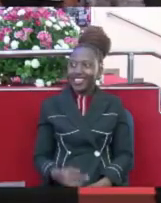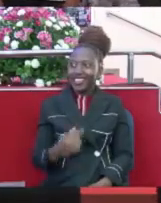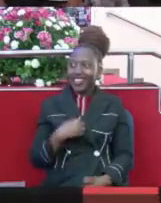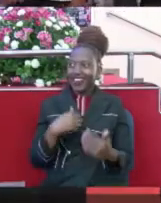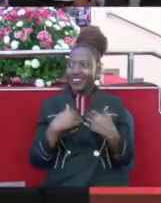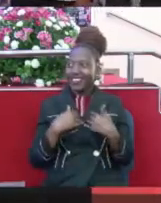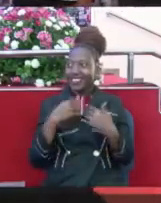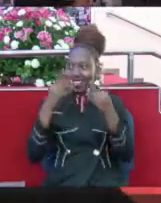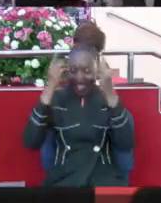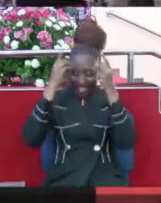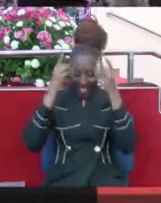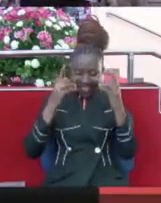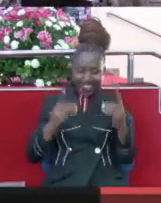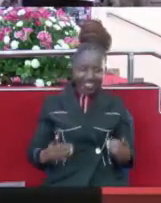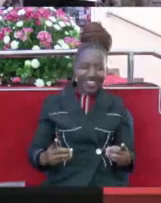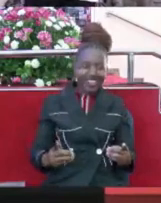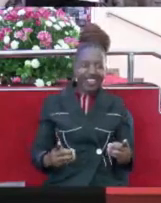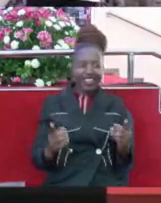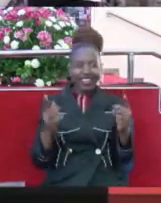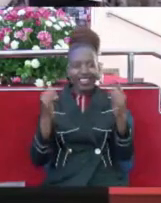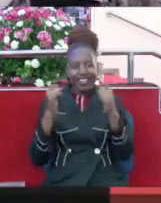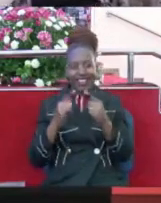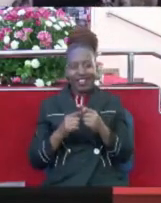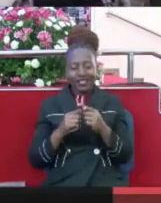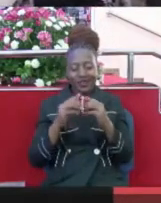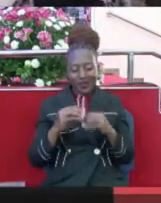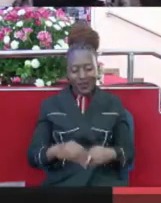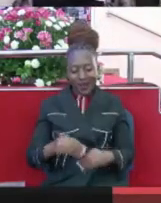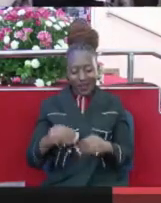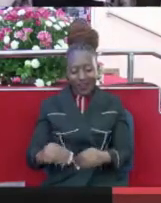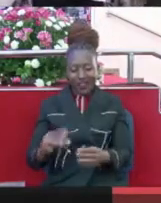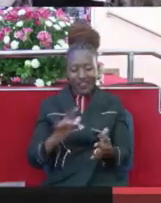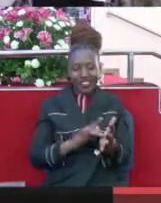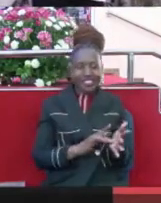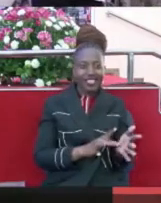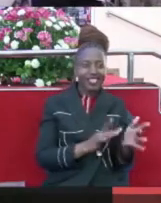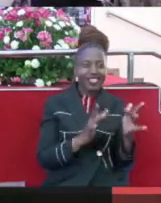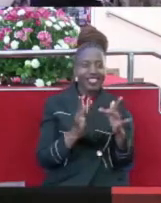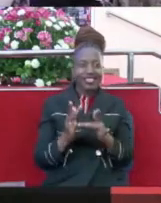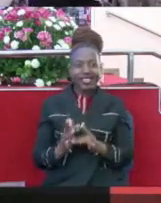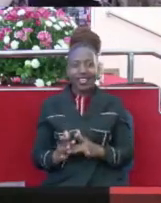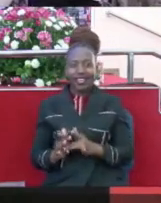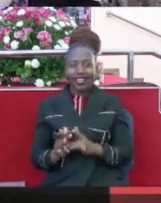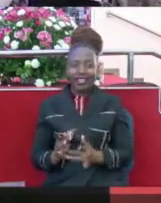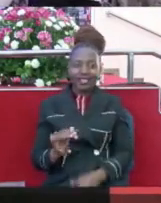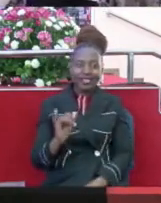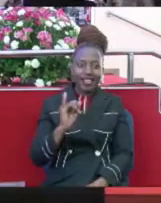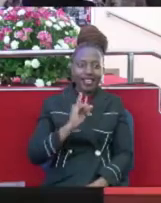I have decided to follow